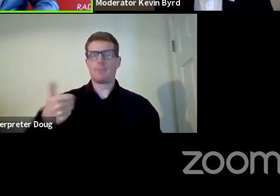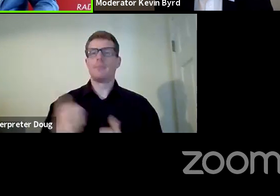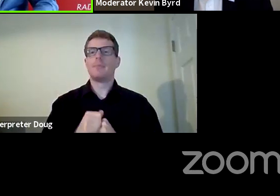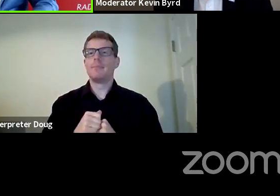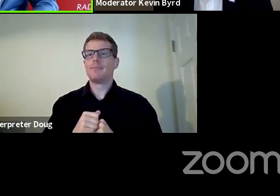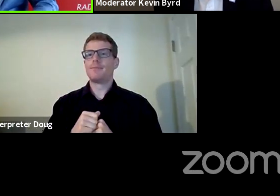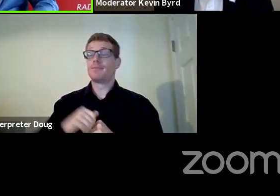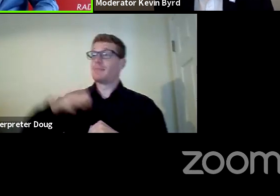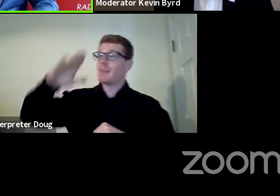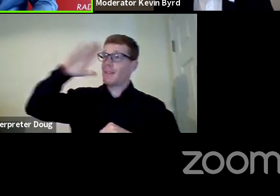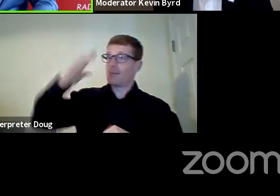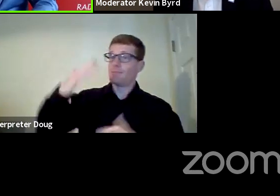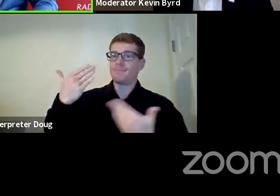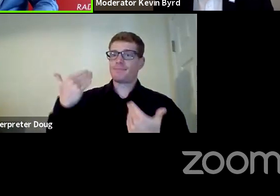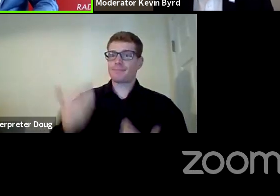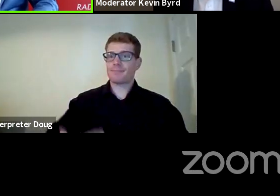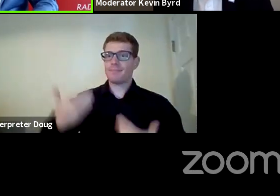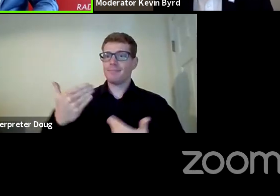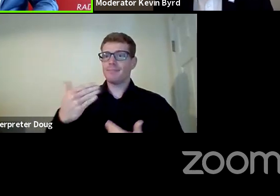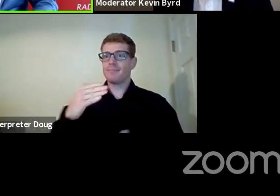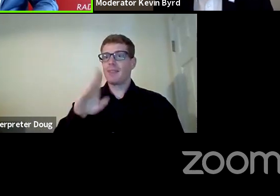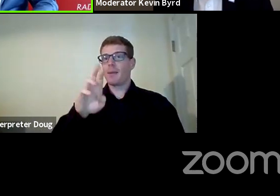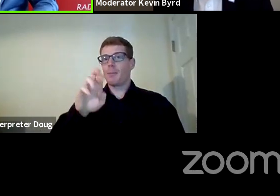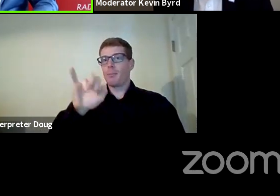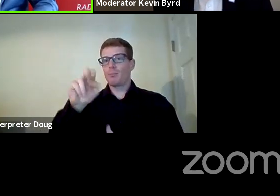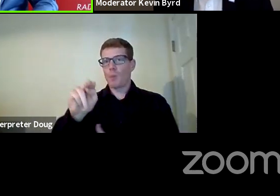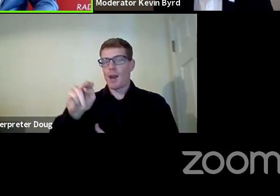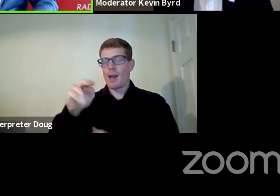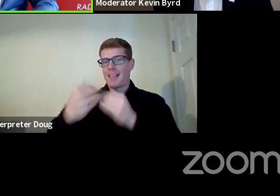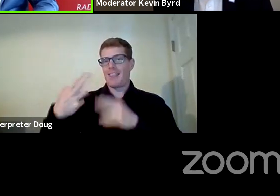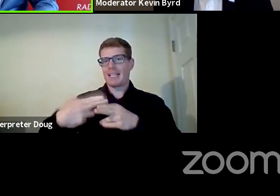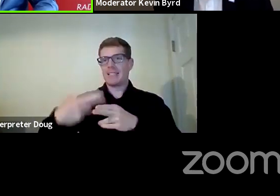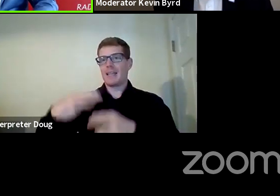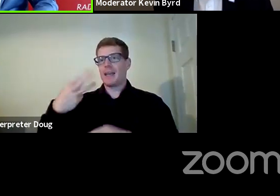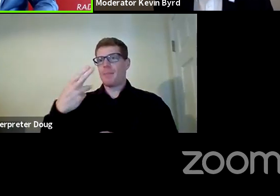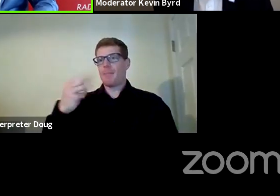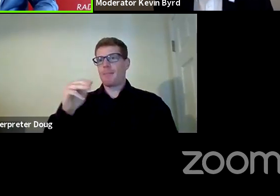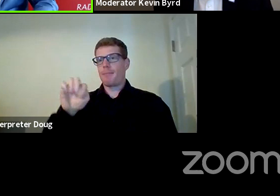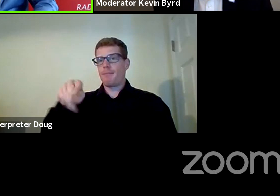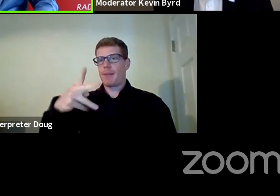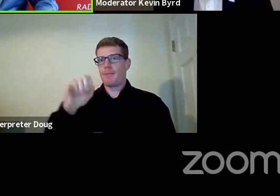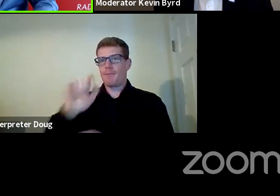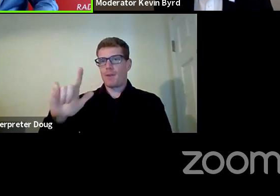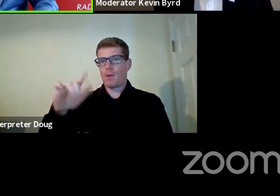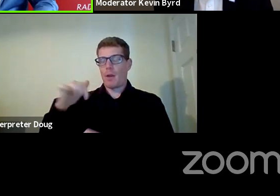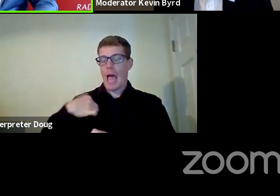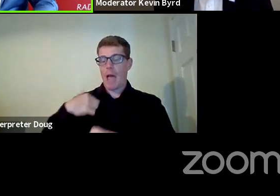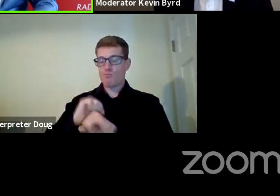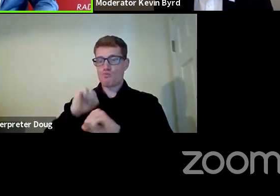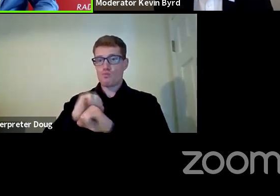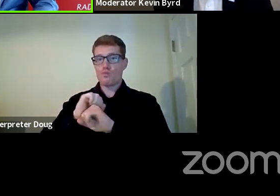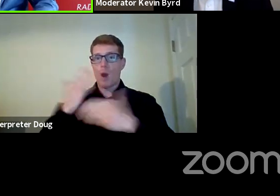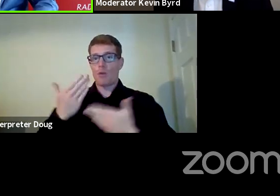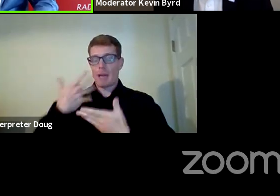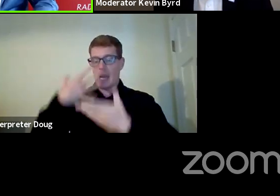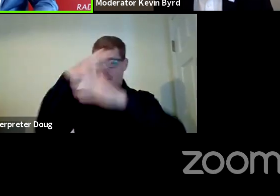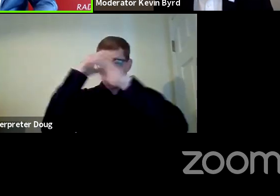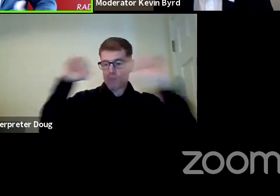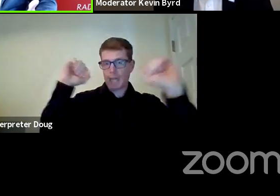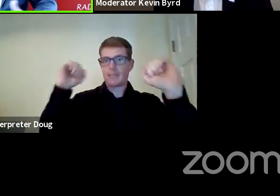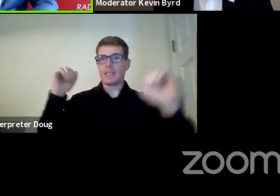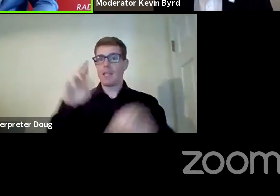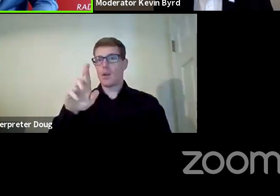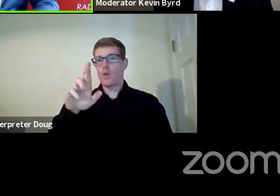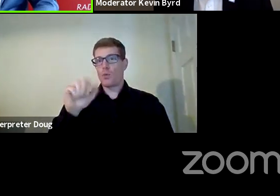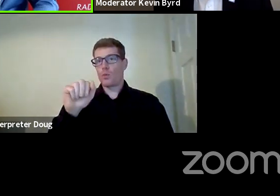Radford University. I've had the privilege of serving as president since July 1st of 2016. So I'm starting my fifth year.